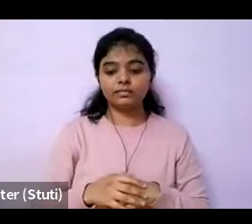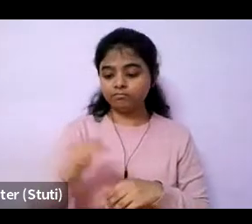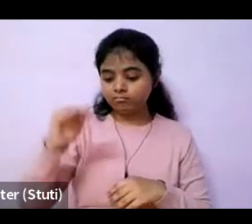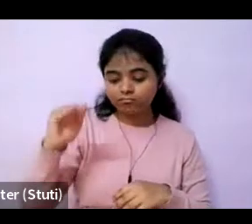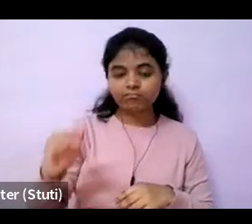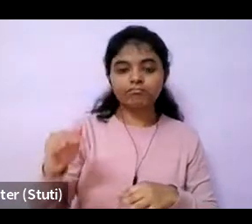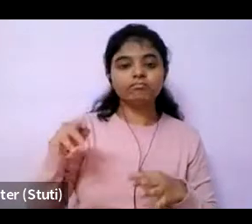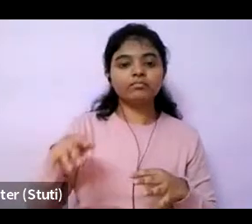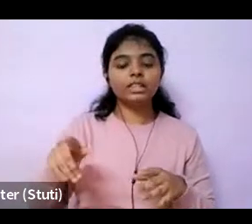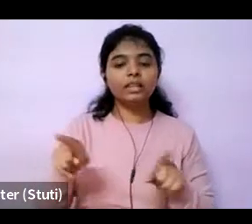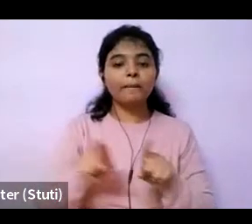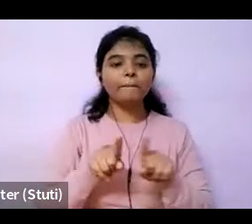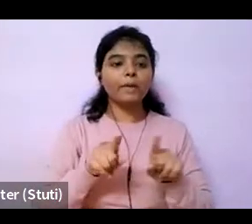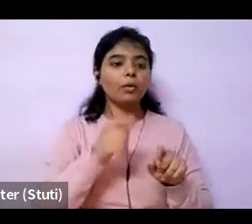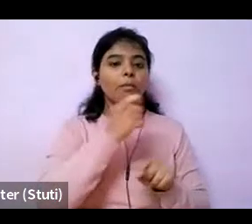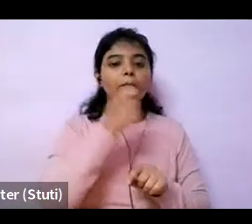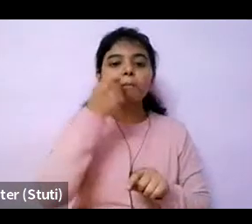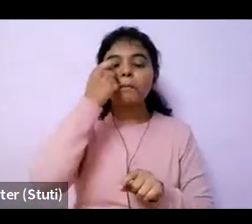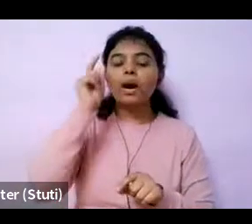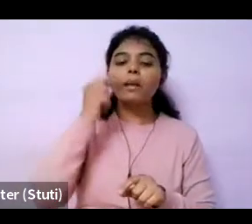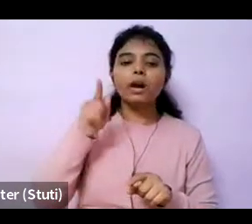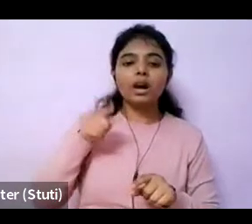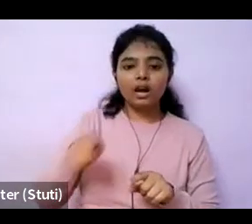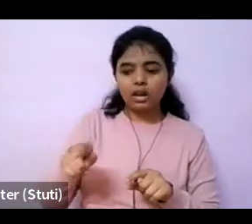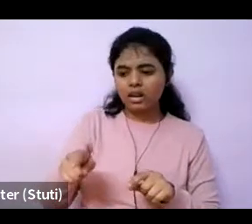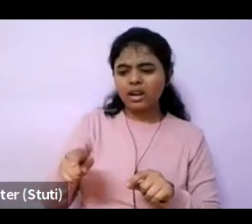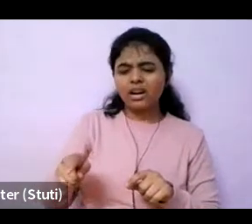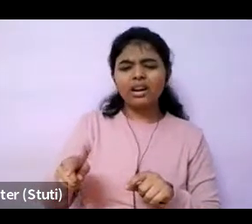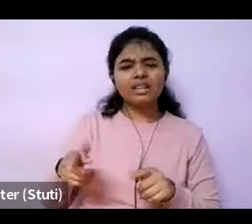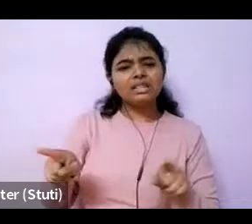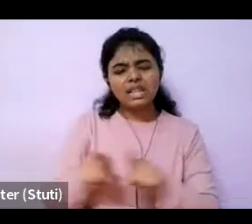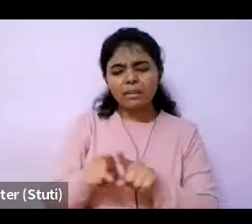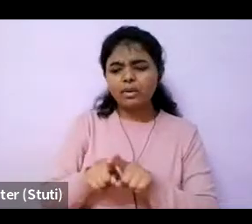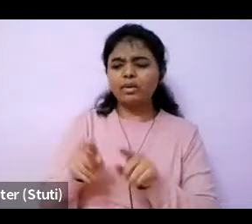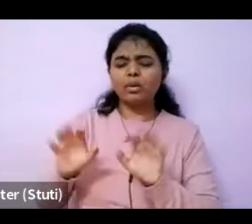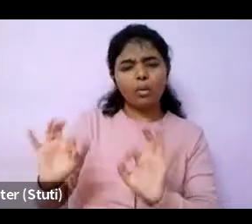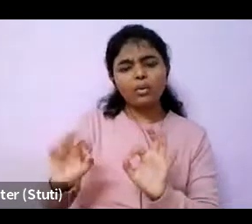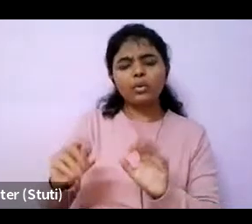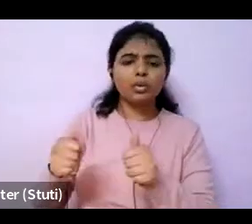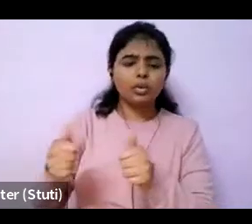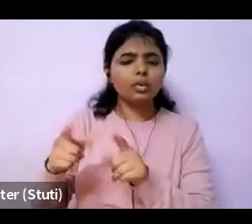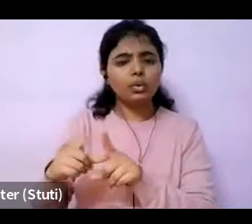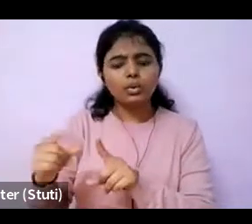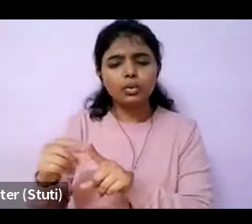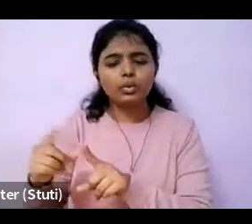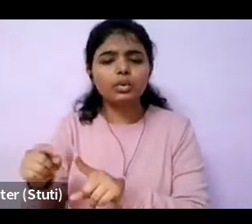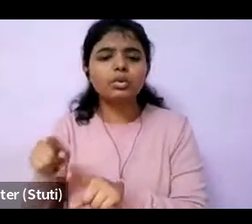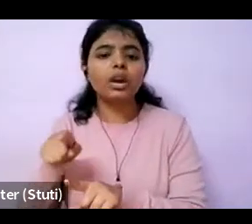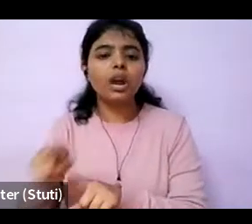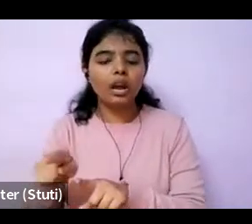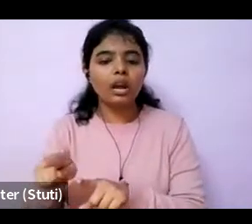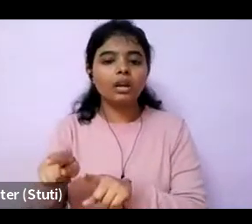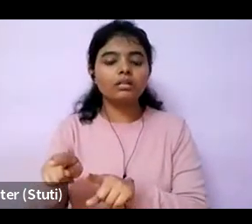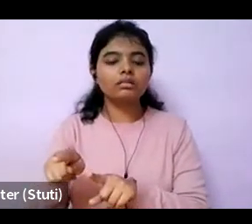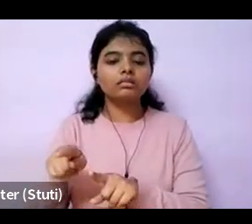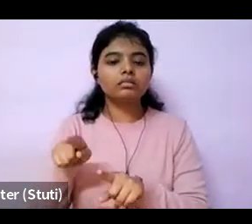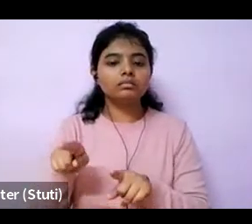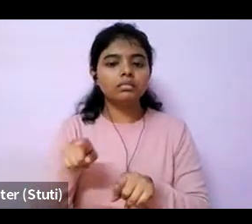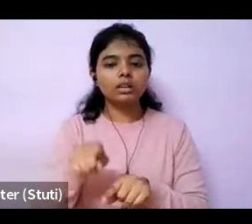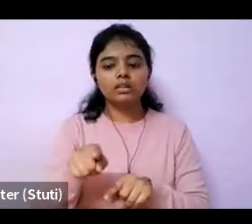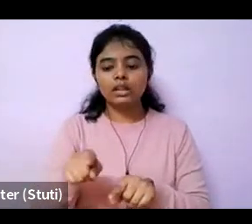or prompted by parents, constantly have to perform normalcy just so that the parents can, get by